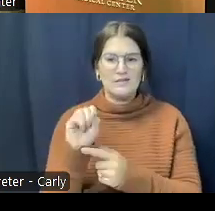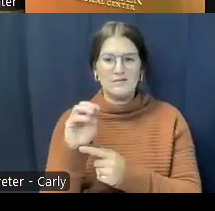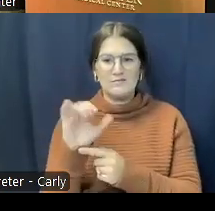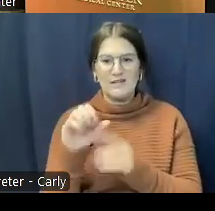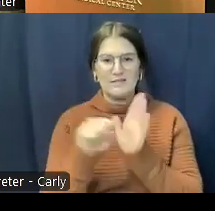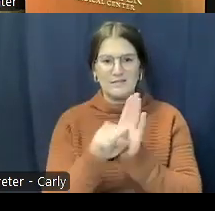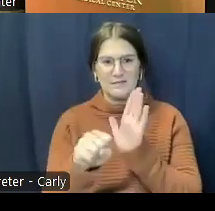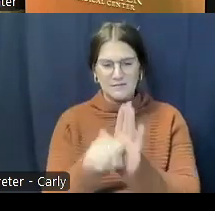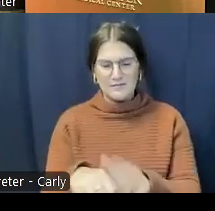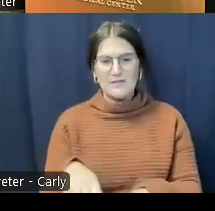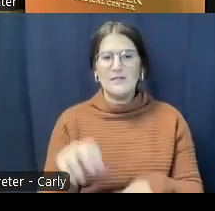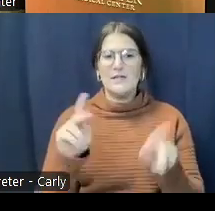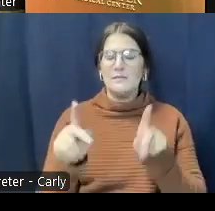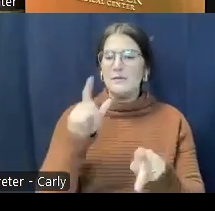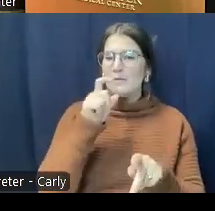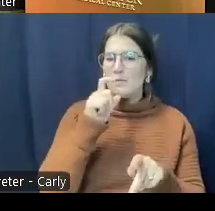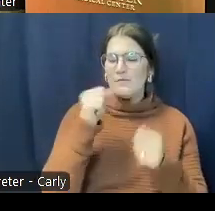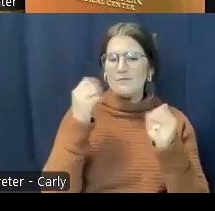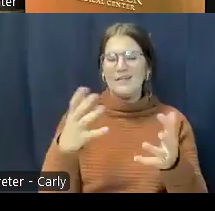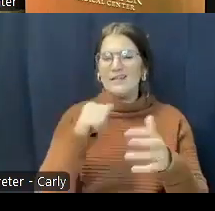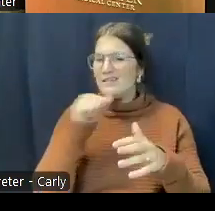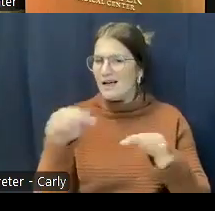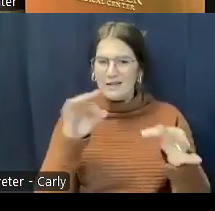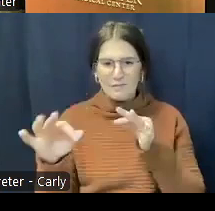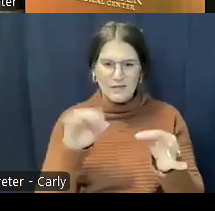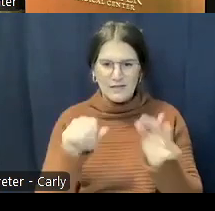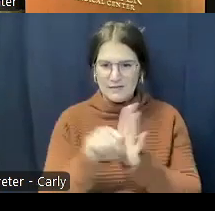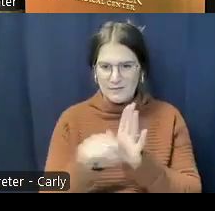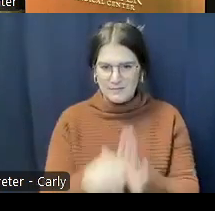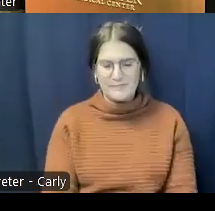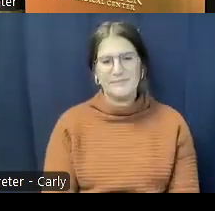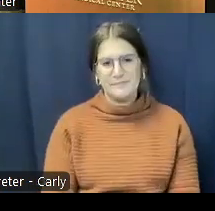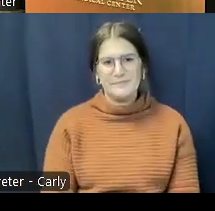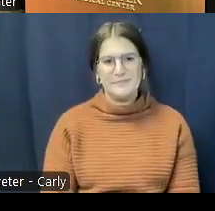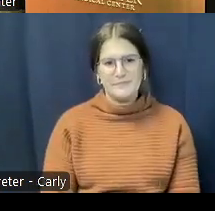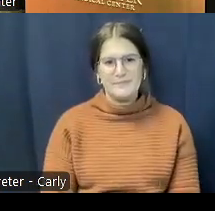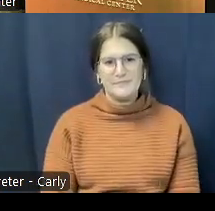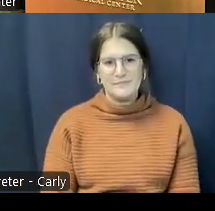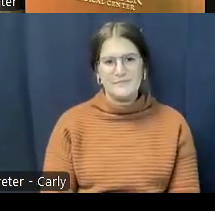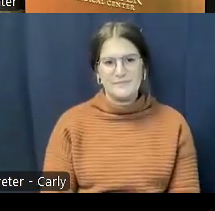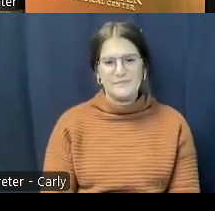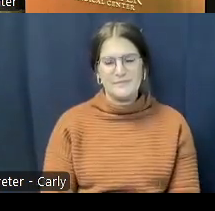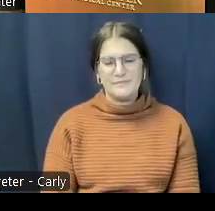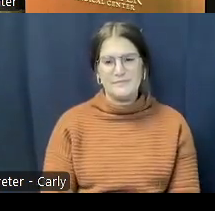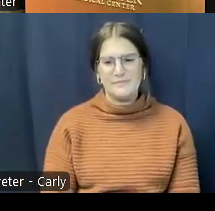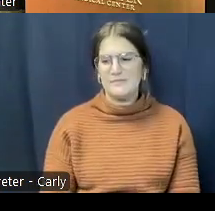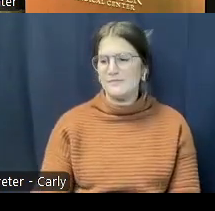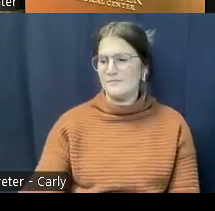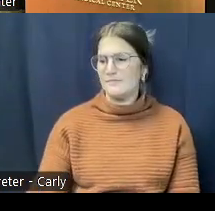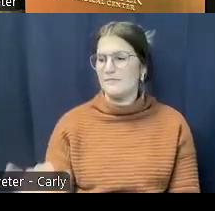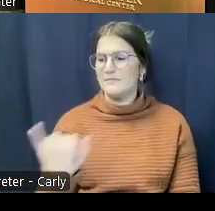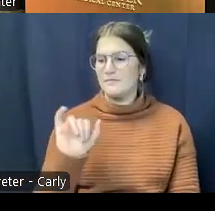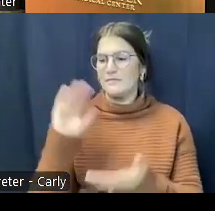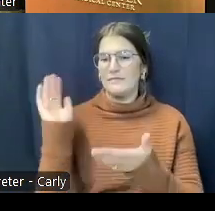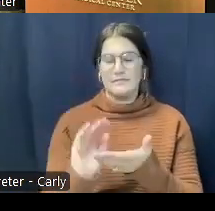for patients with multiply unexplained symptoms as well. Consistent with these findings is substantial